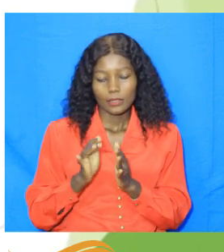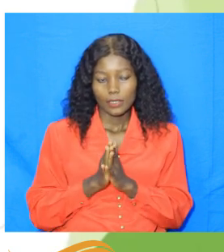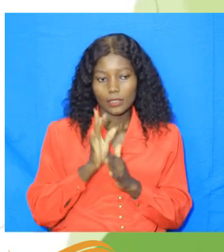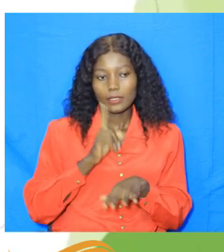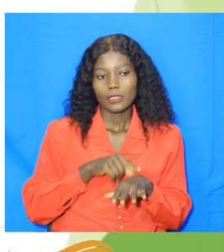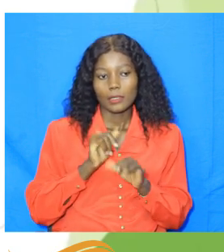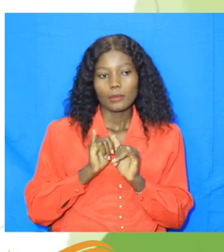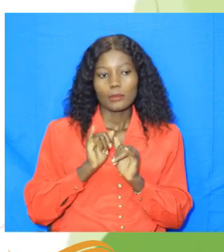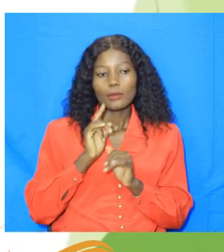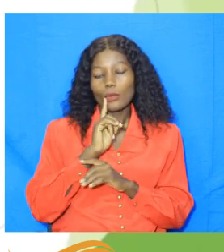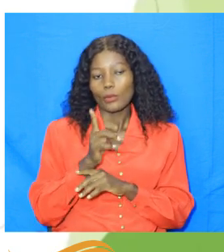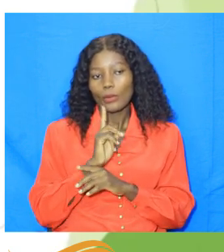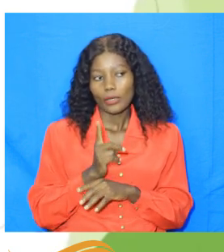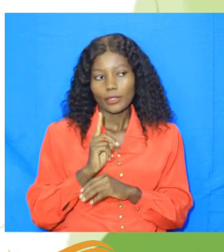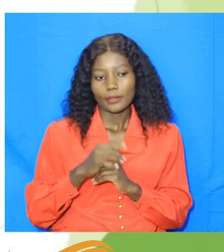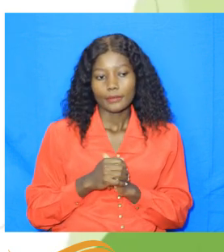the warnings.